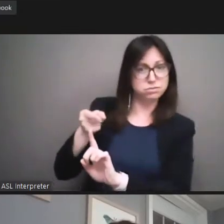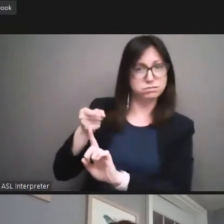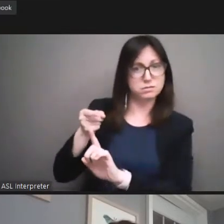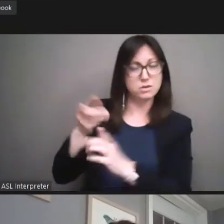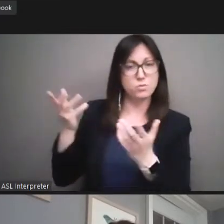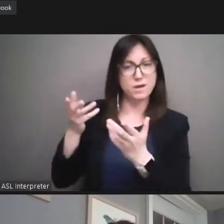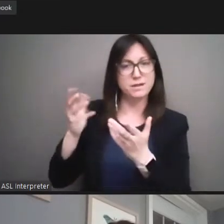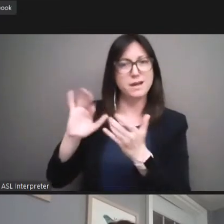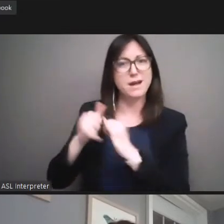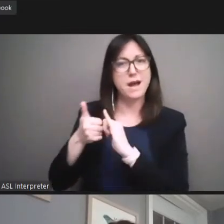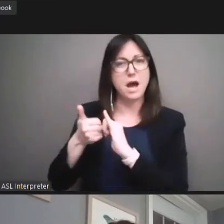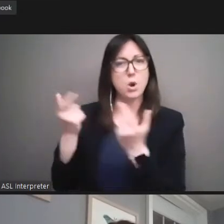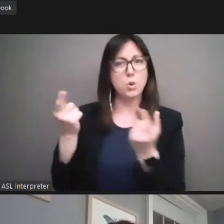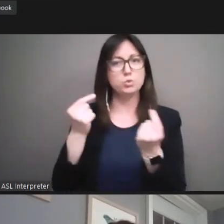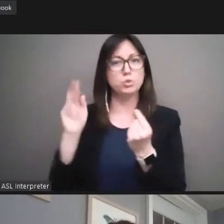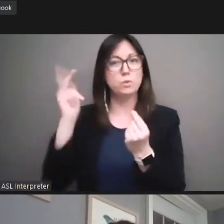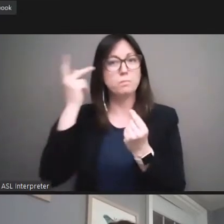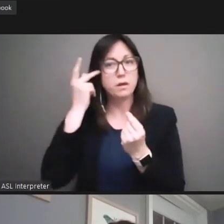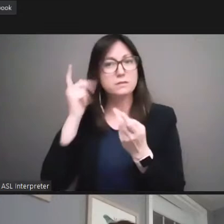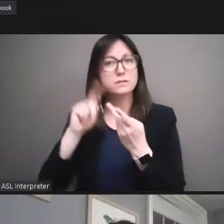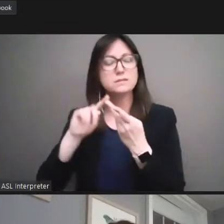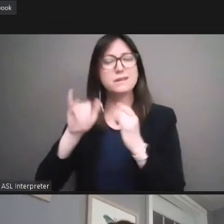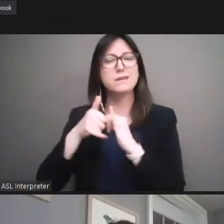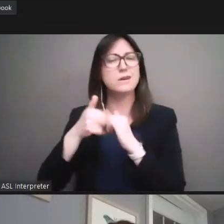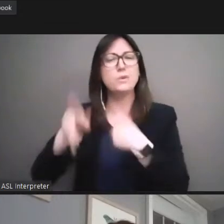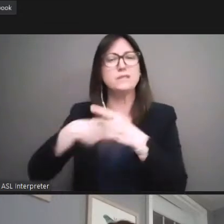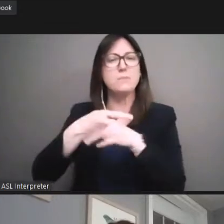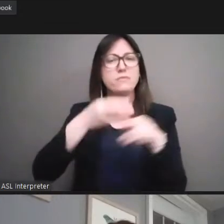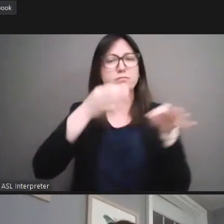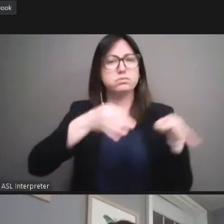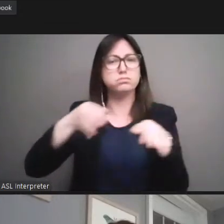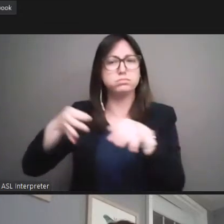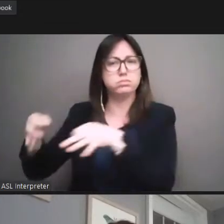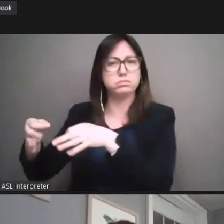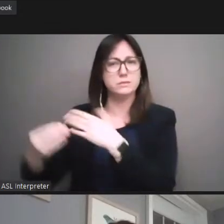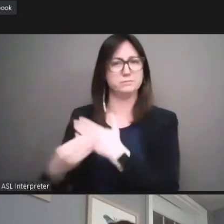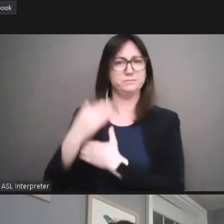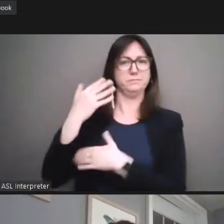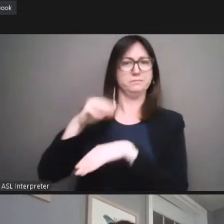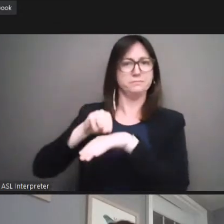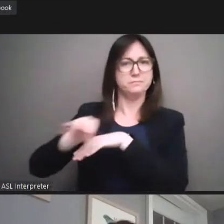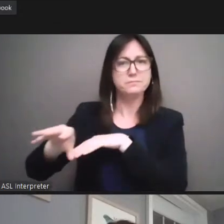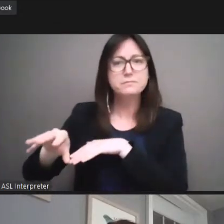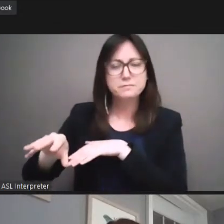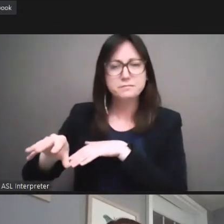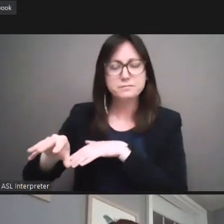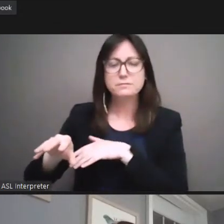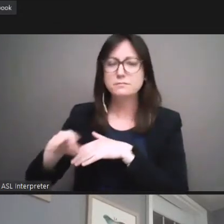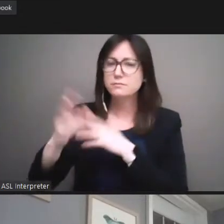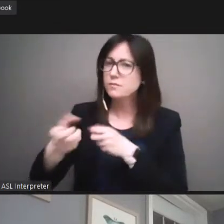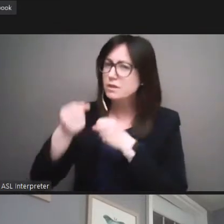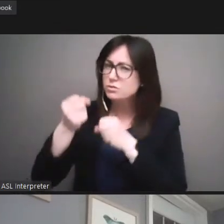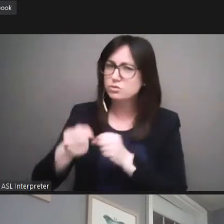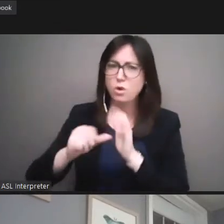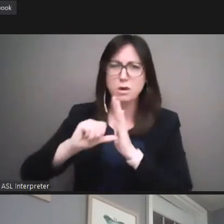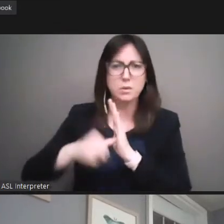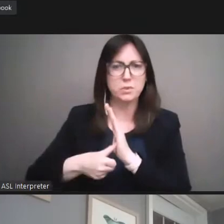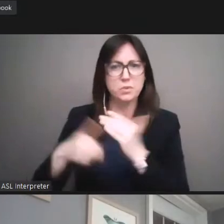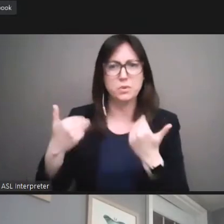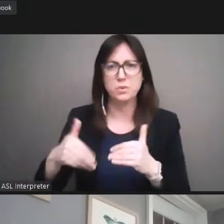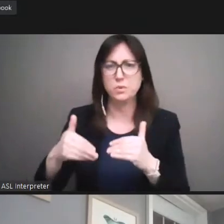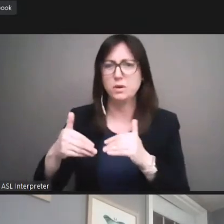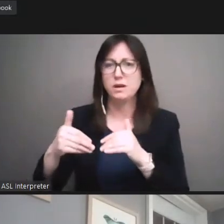done and how decisions are made. And so we really had to emphasize strong relationships with